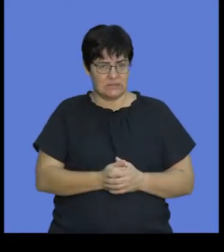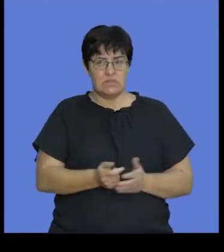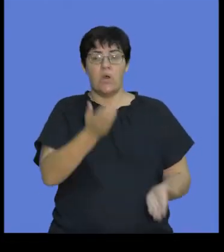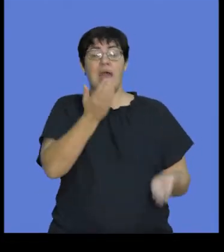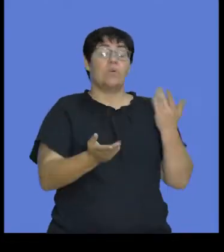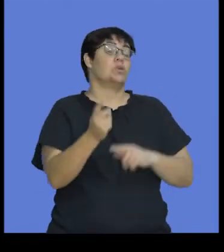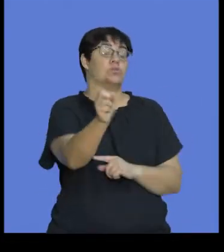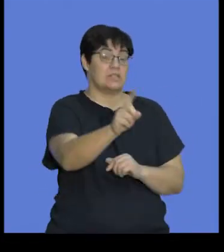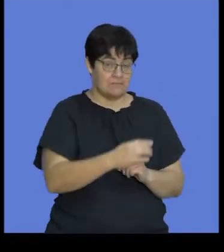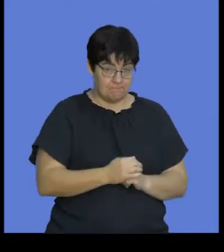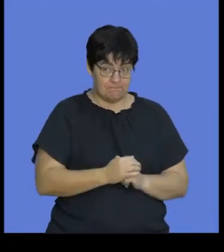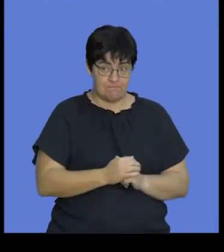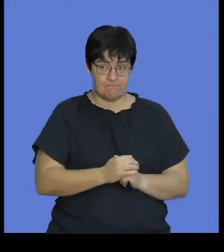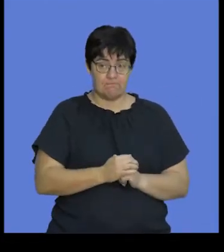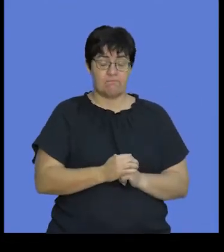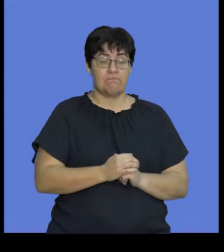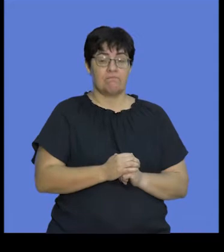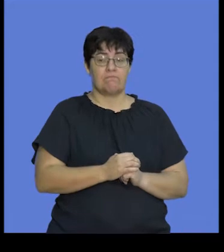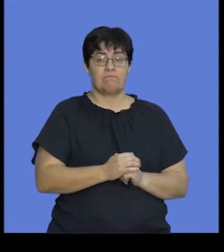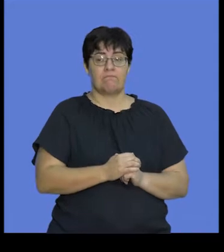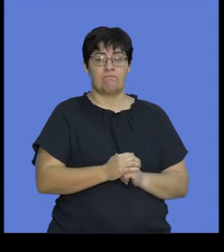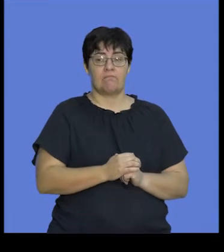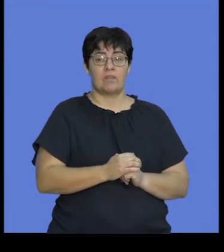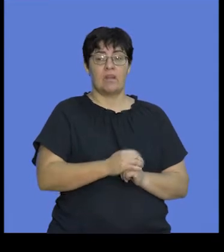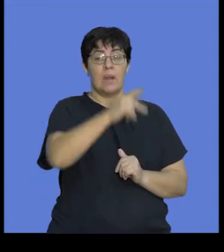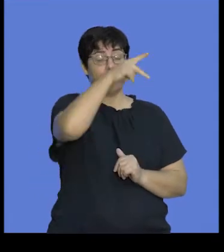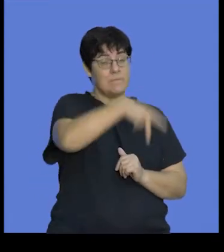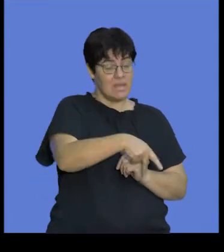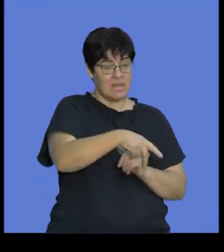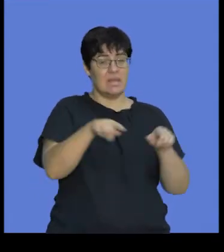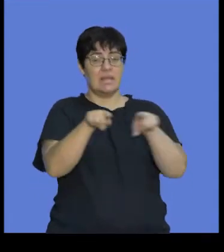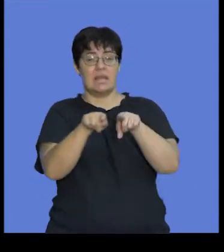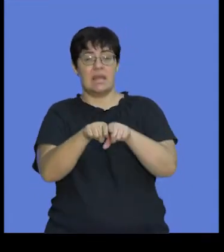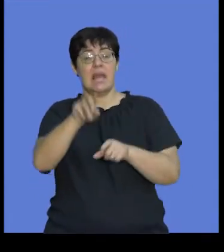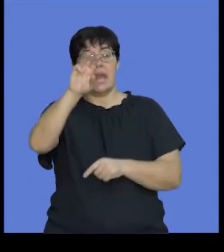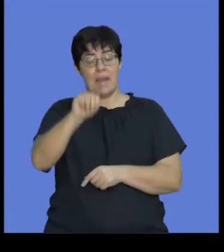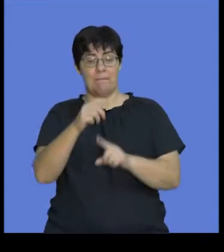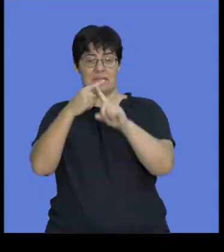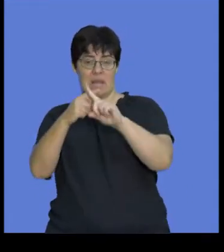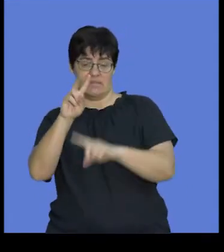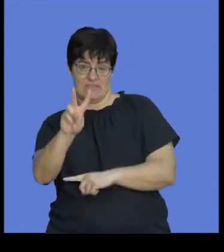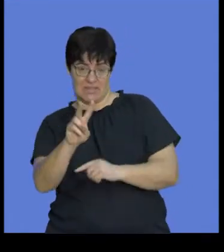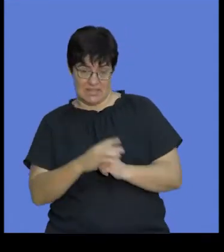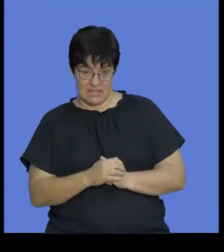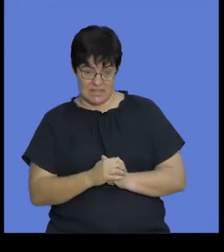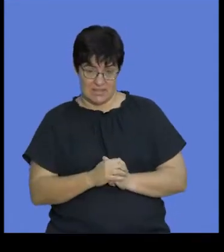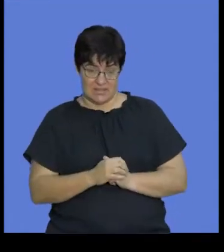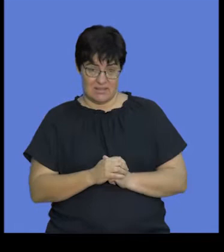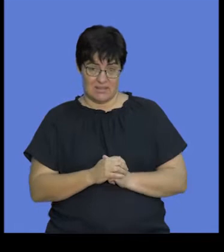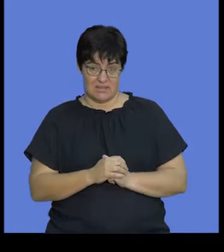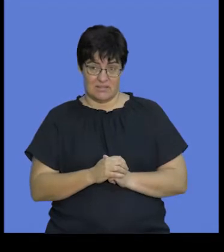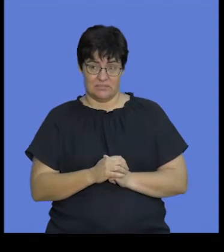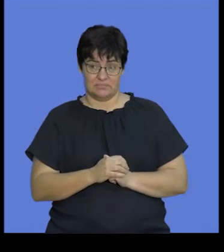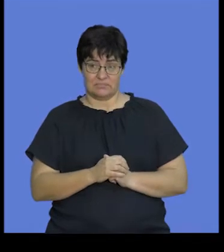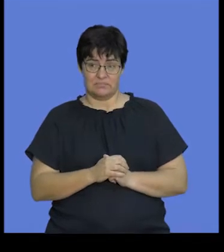our equation is this. Momentum is mass times velocity. Nu,